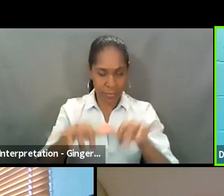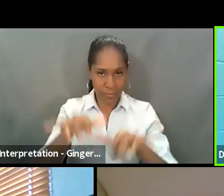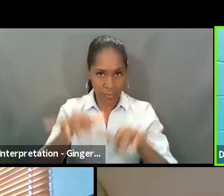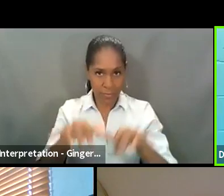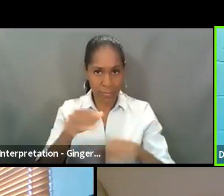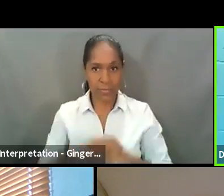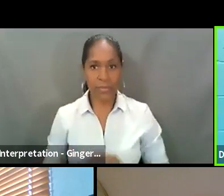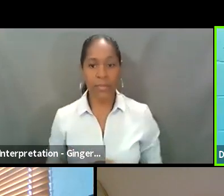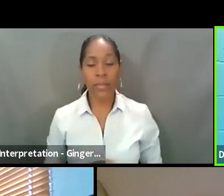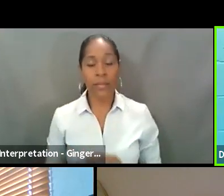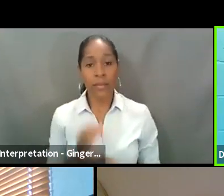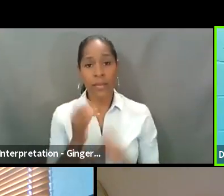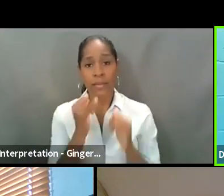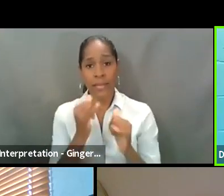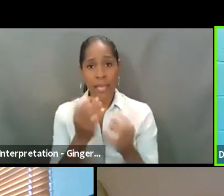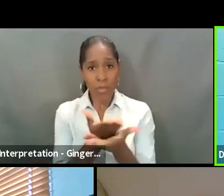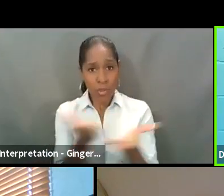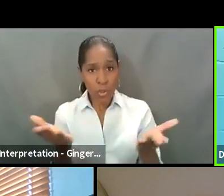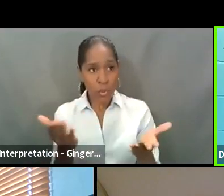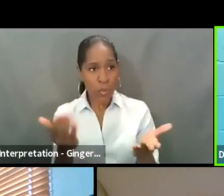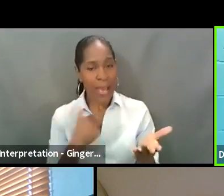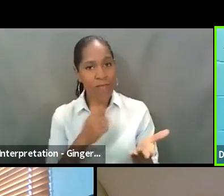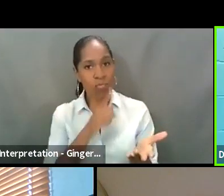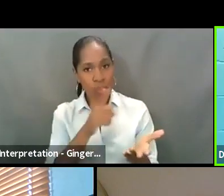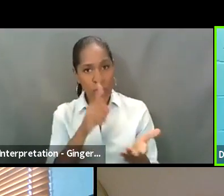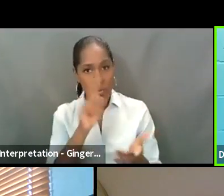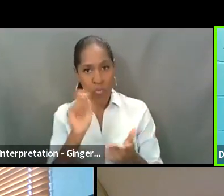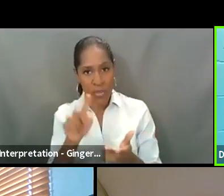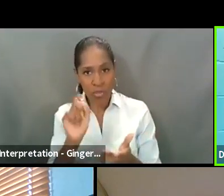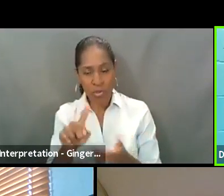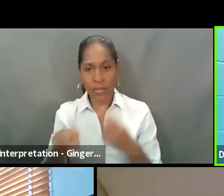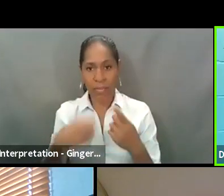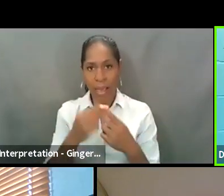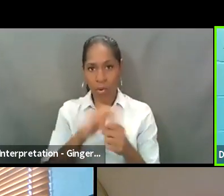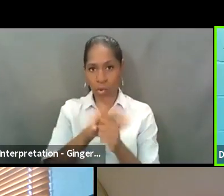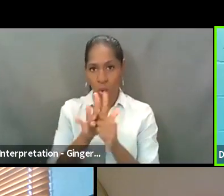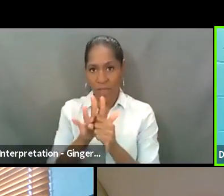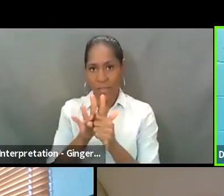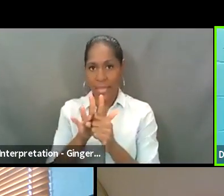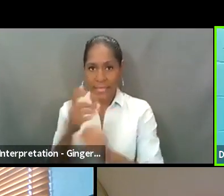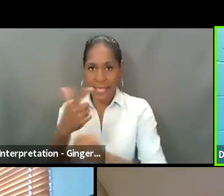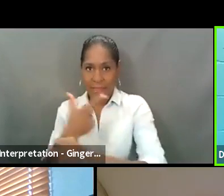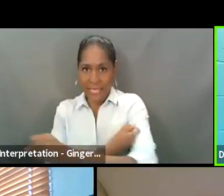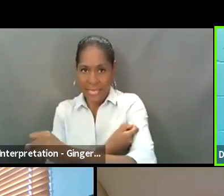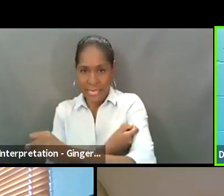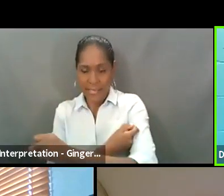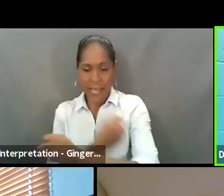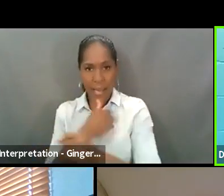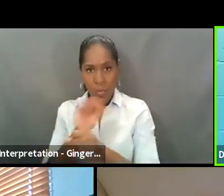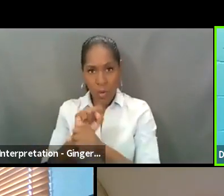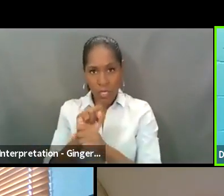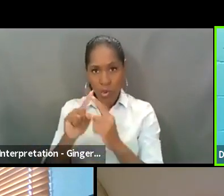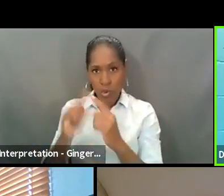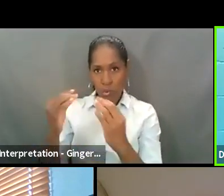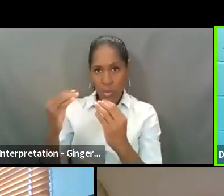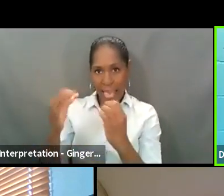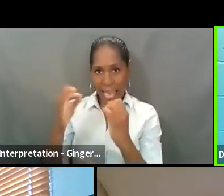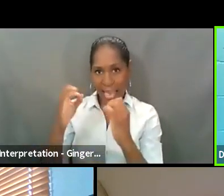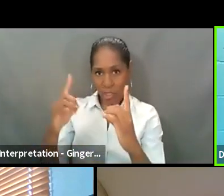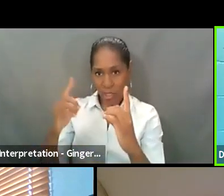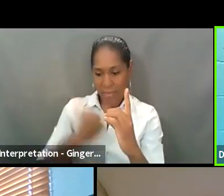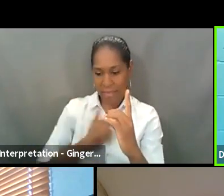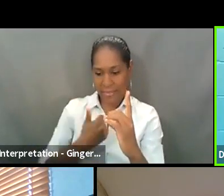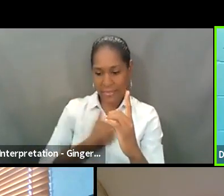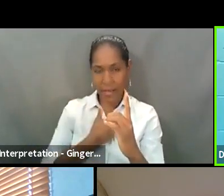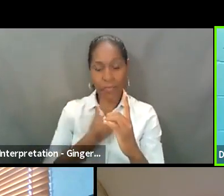viewing tonight, have sincere questions about the COVID-19 vaccine, and I'm working to educate myself by connecting with the appropriate sources